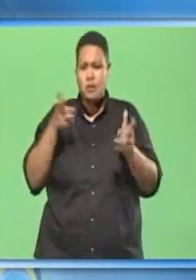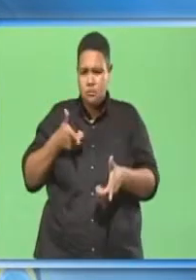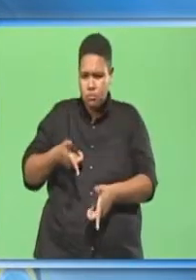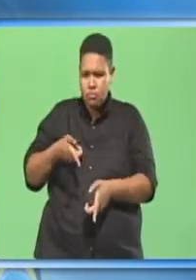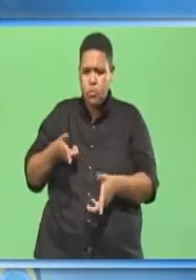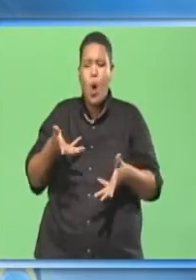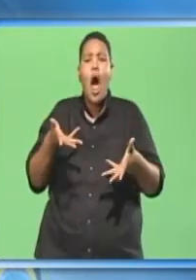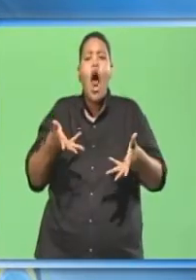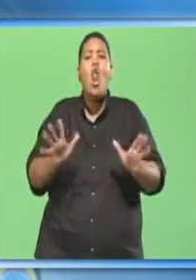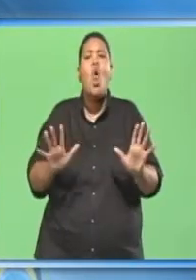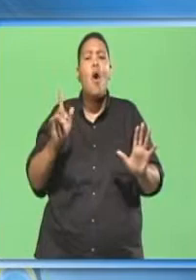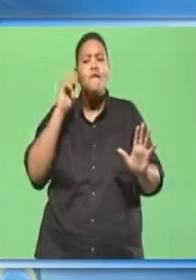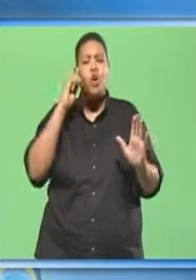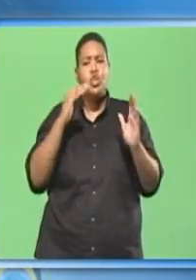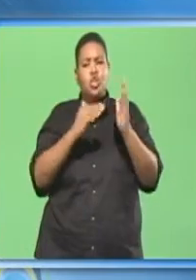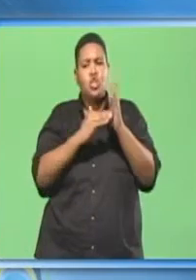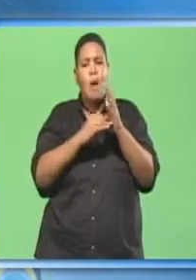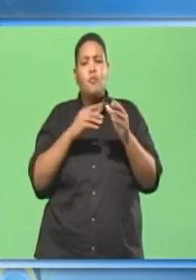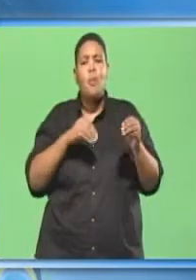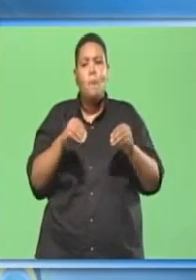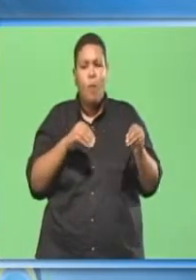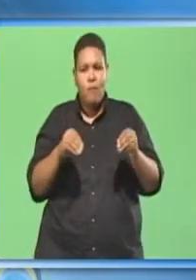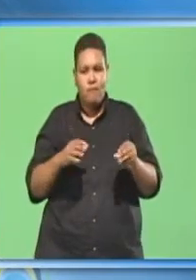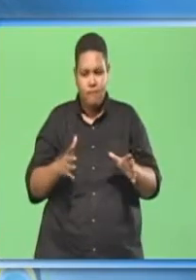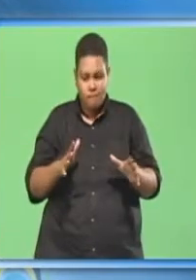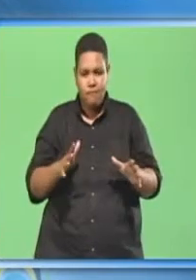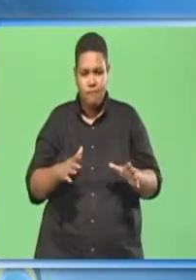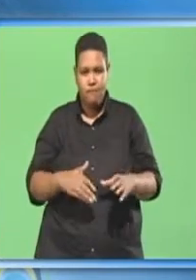to allow the top pieces to move.